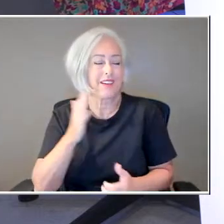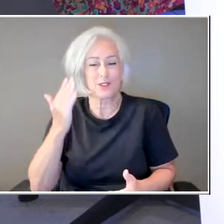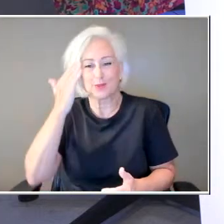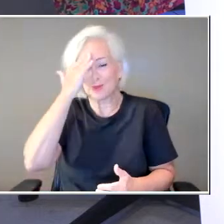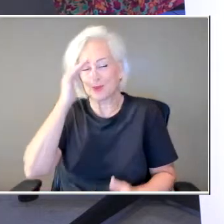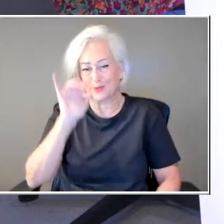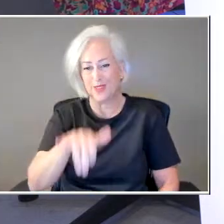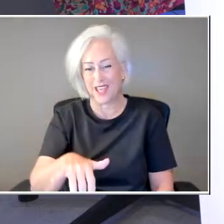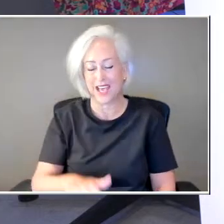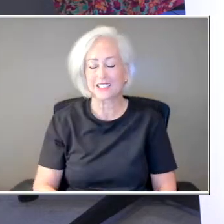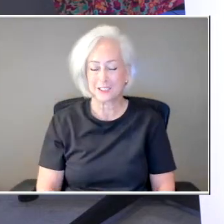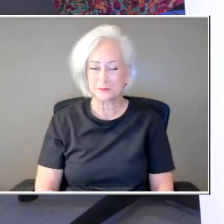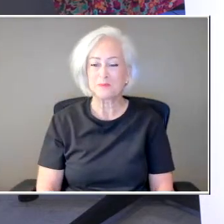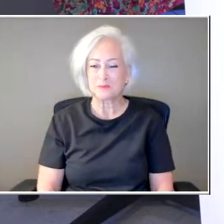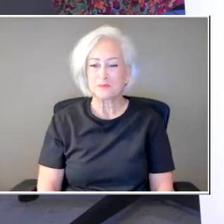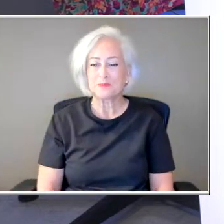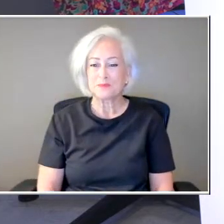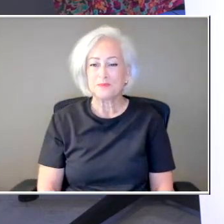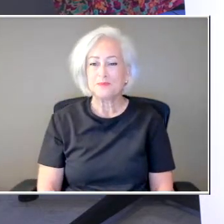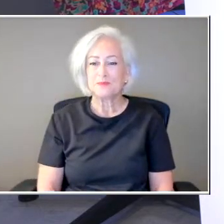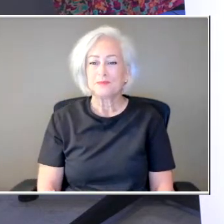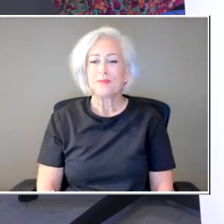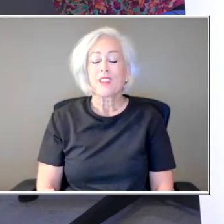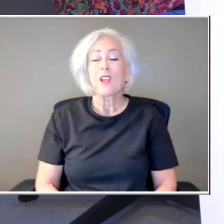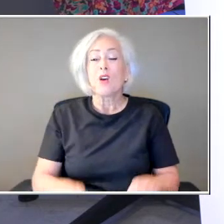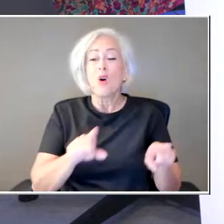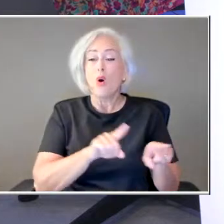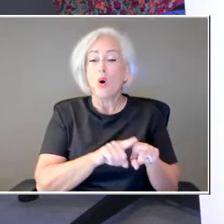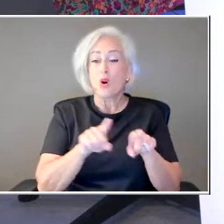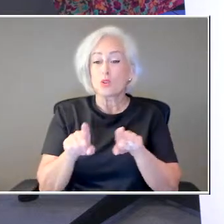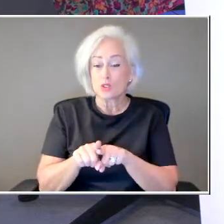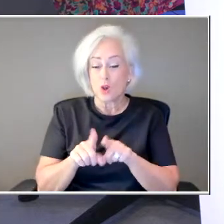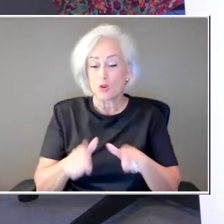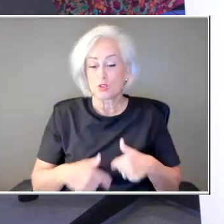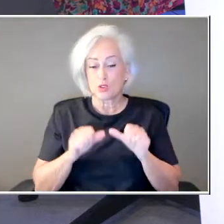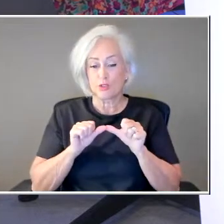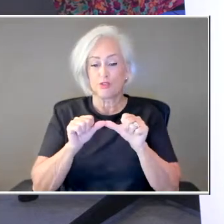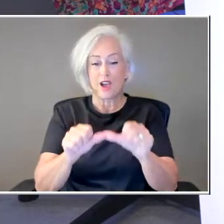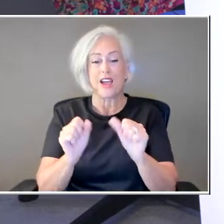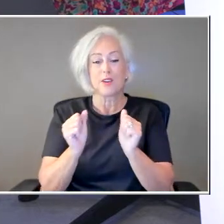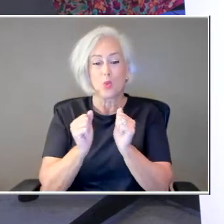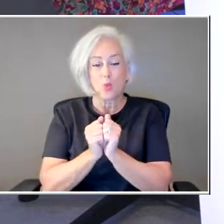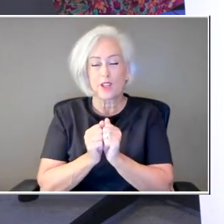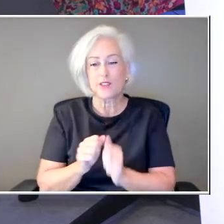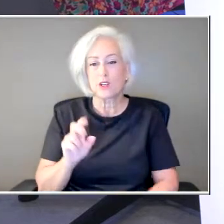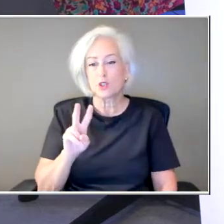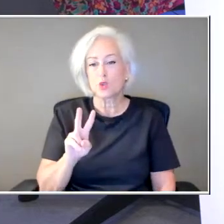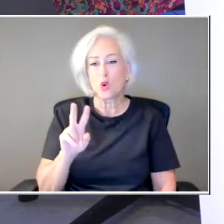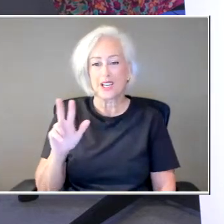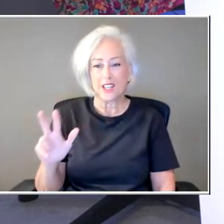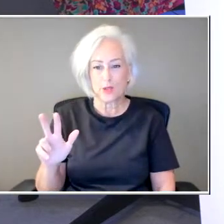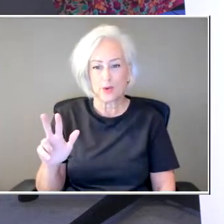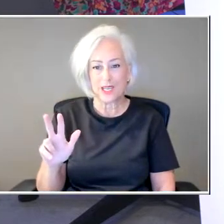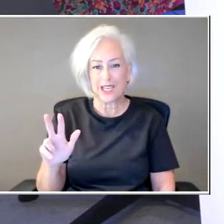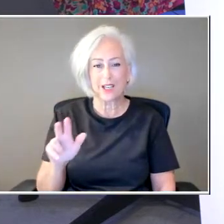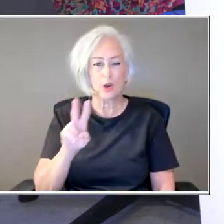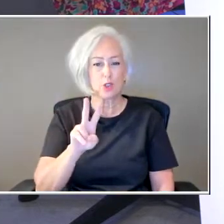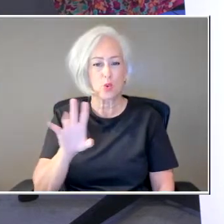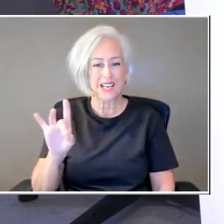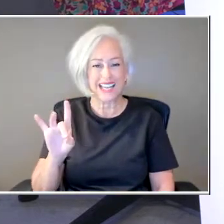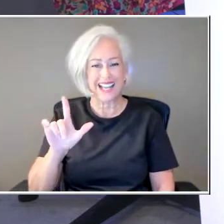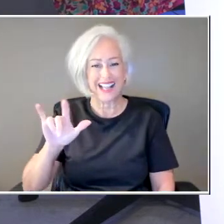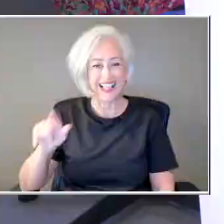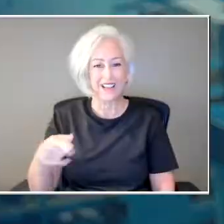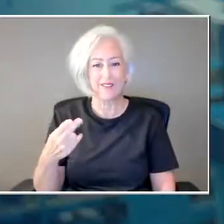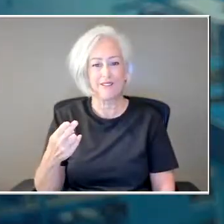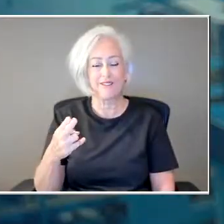that's just great news. But also mentioned survived it with 28 lymph nodes involved. What does that mean?